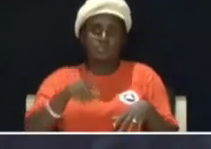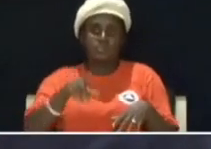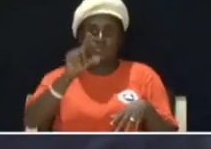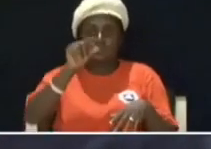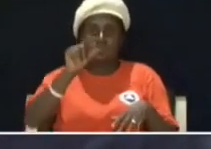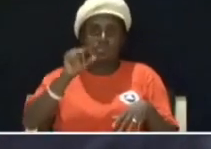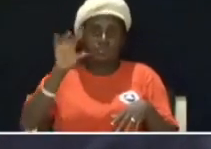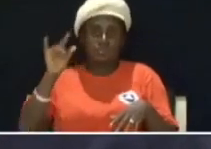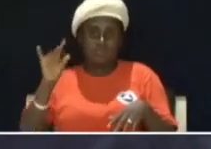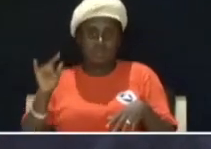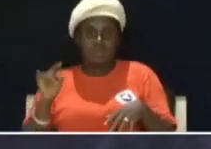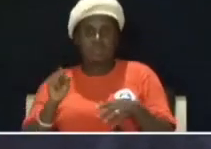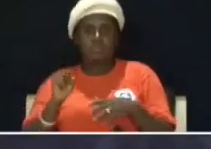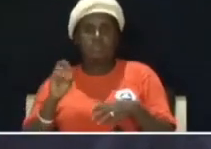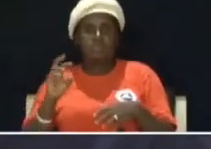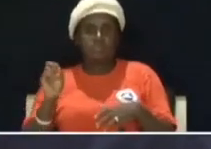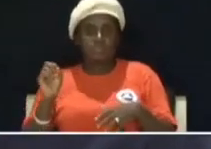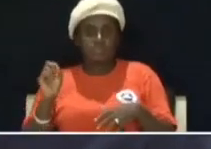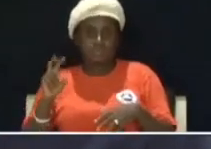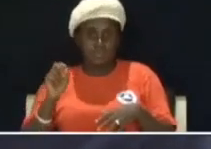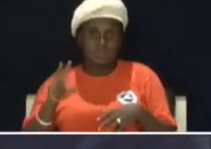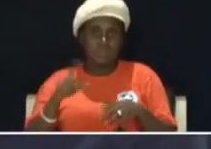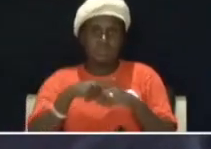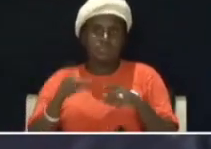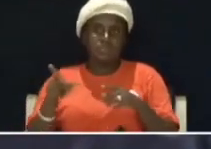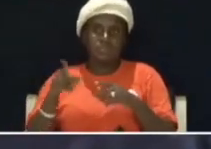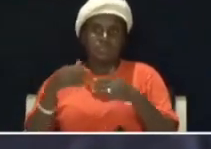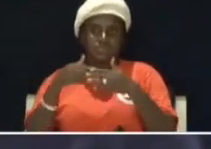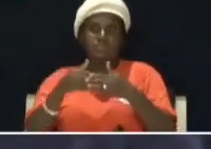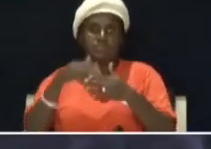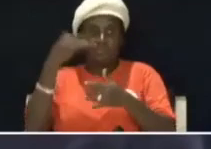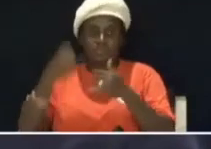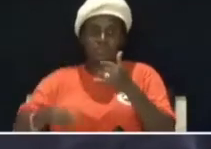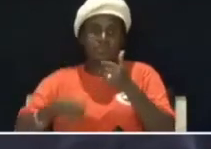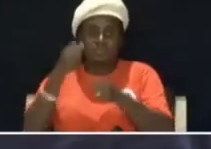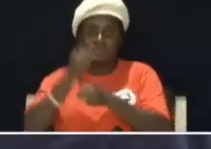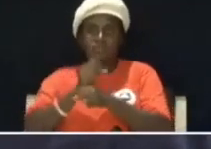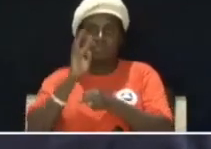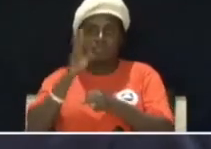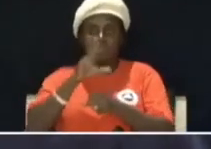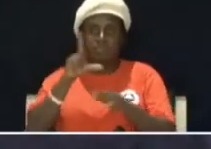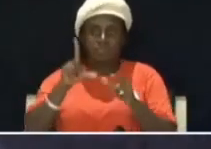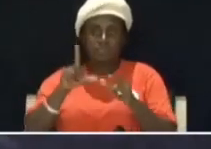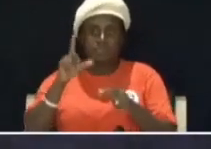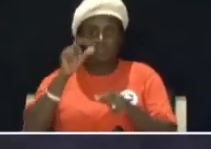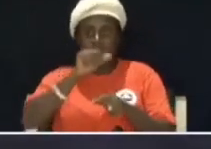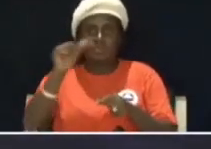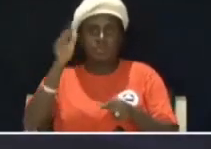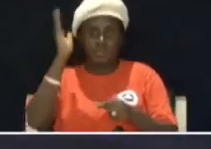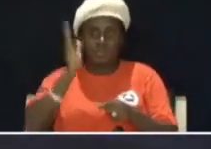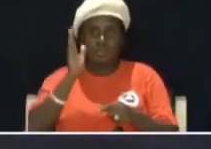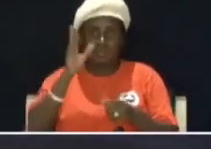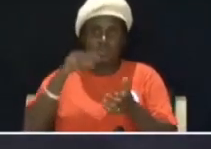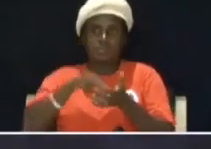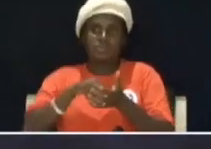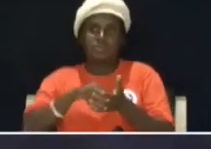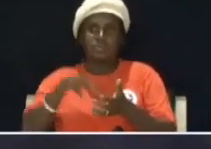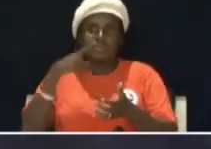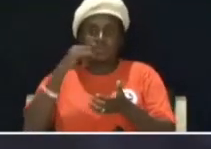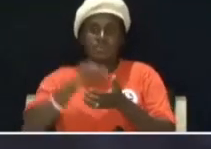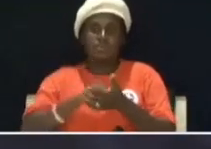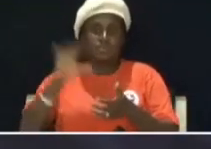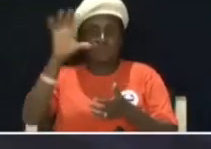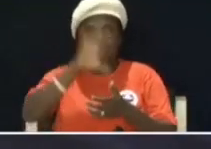2018 September 12. But towards my final year 400 level, a lecturer just got up and said he was looking for